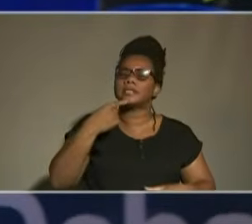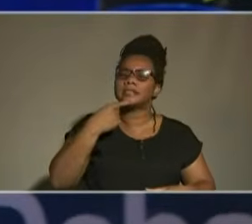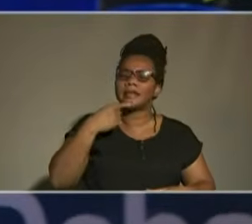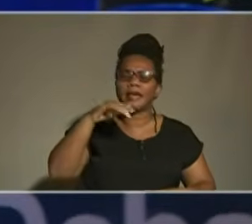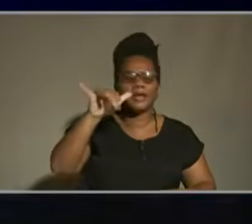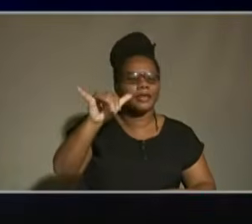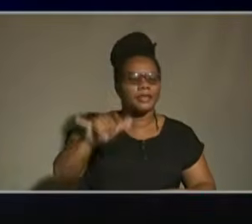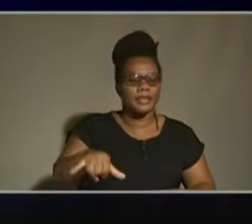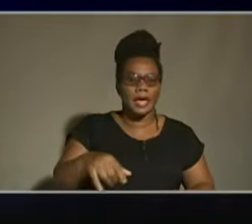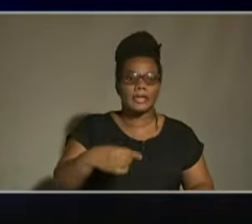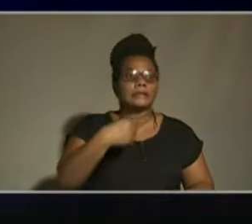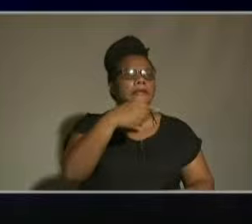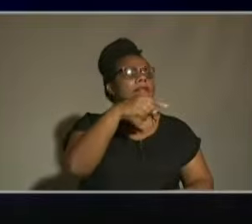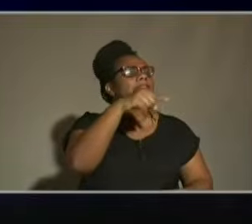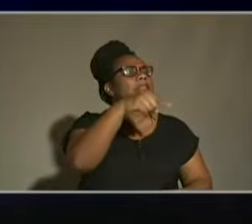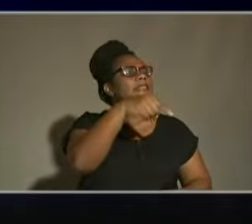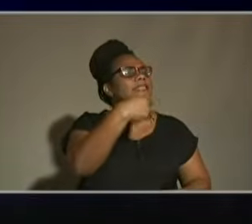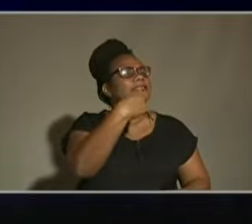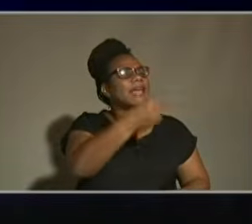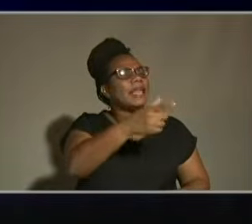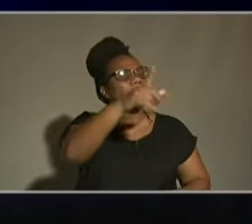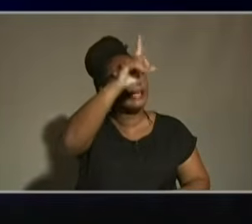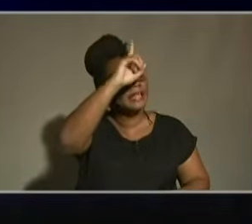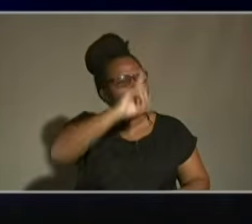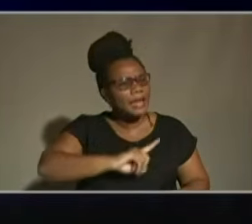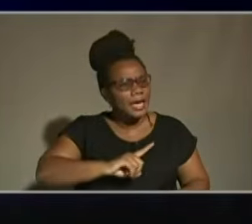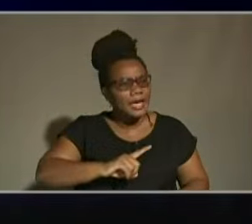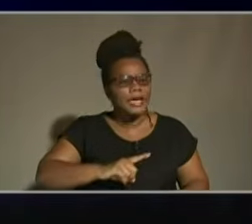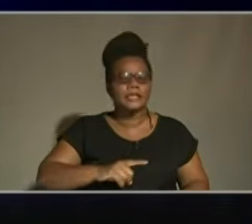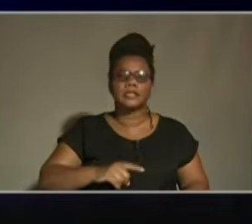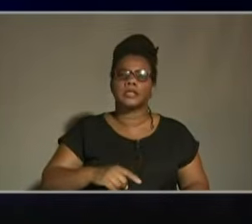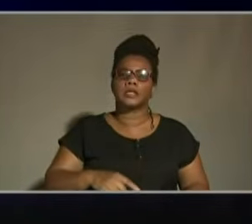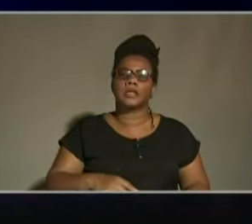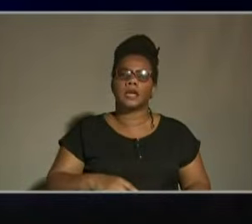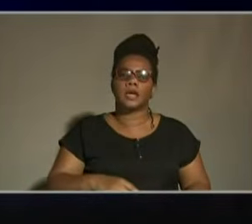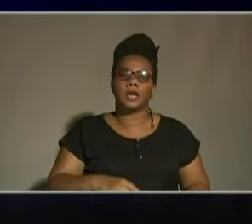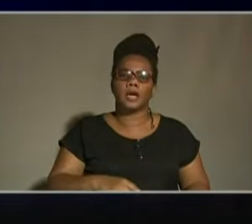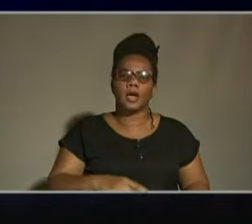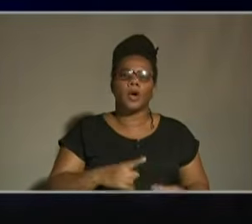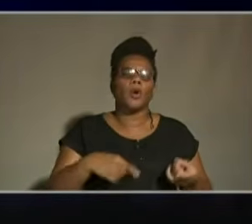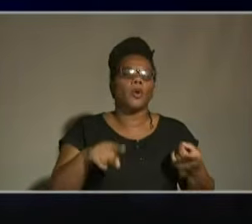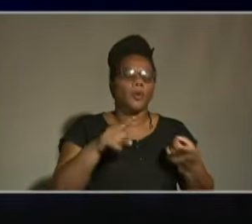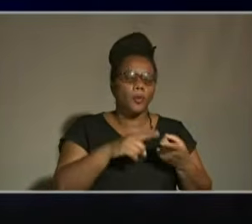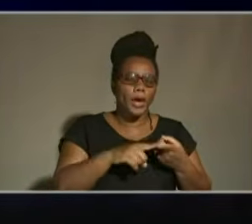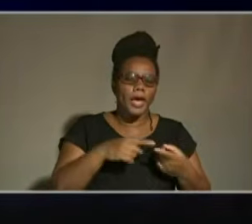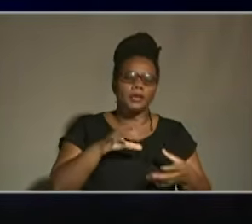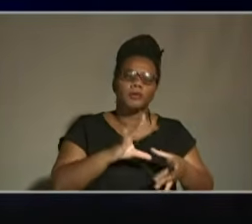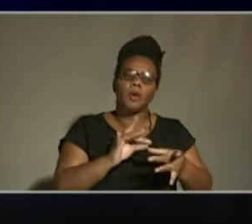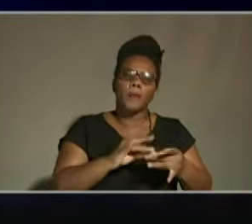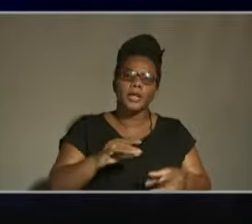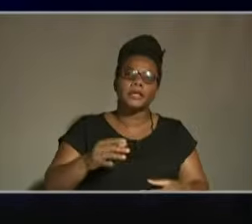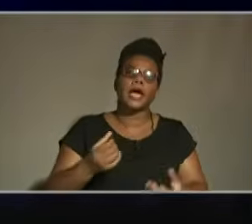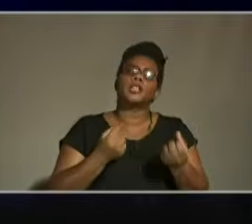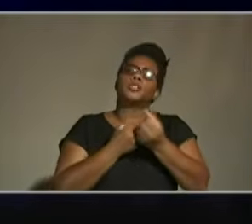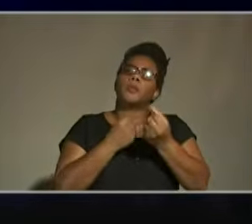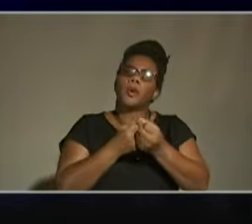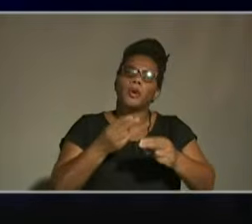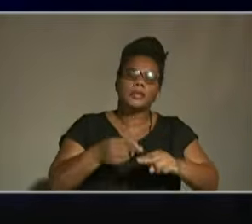telling lies. Julian Robinson stood in Parliament and said he supported the increase. Clear, and the tapes are